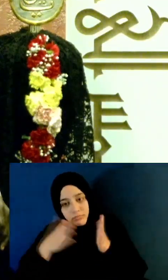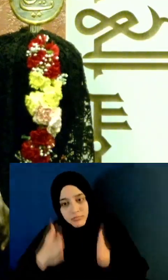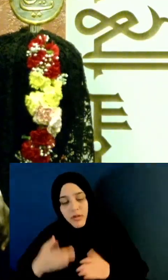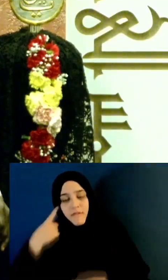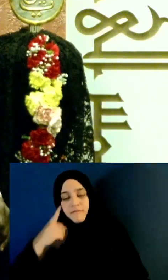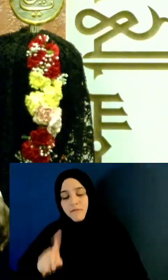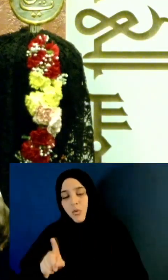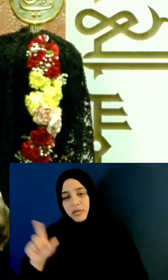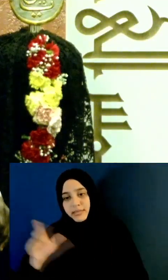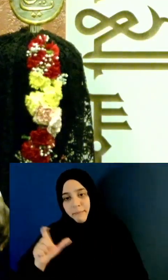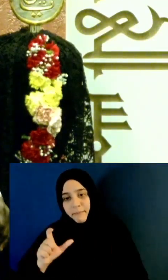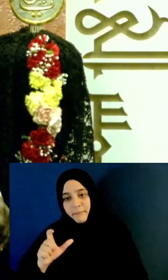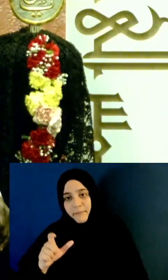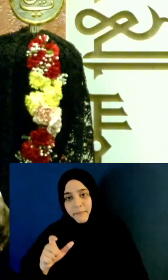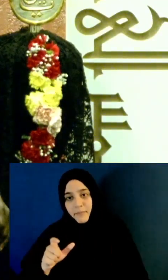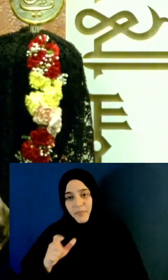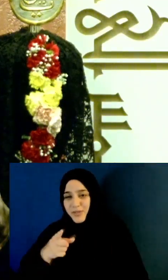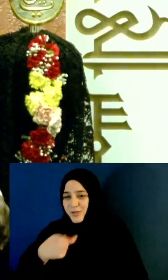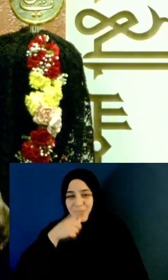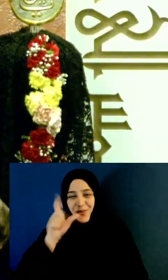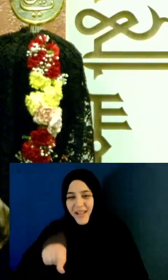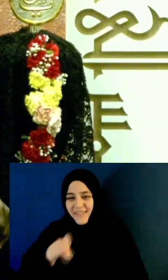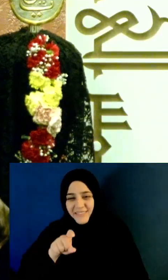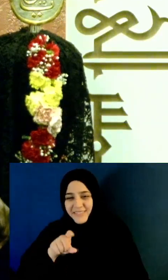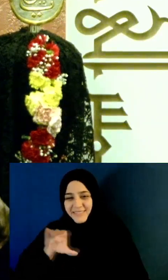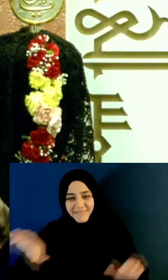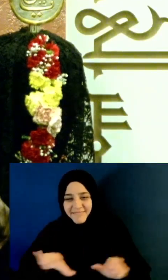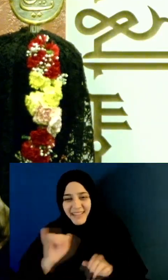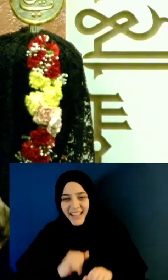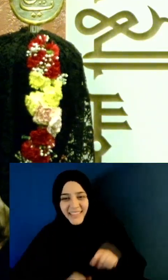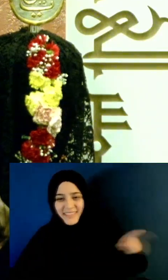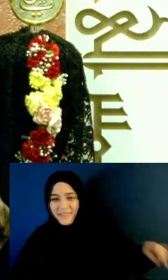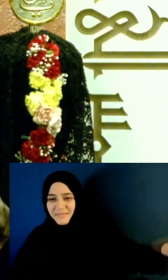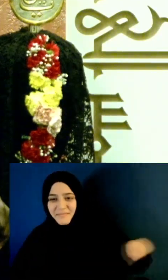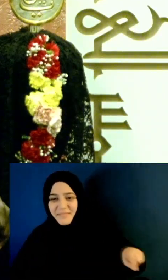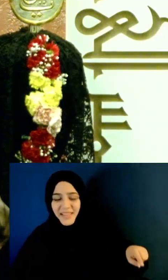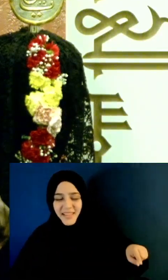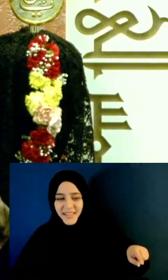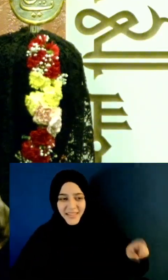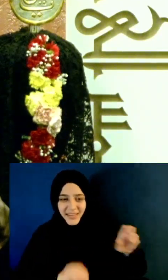always like them. Nobody's paying your tax.